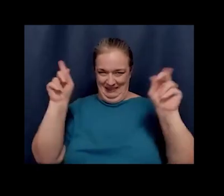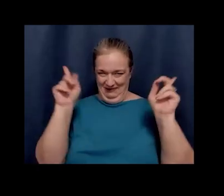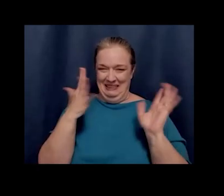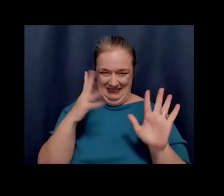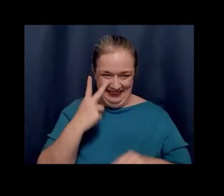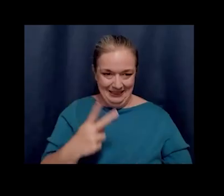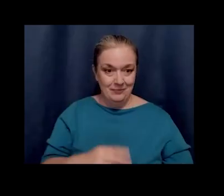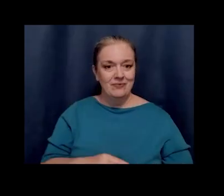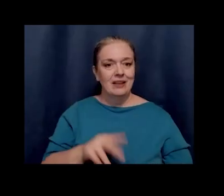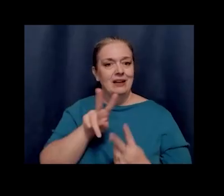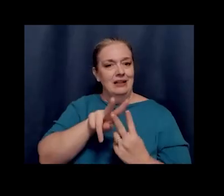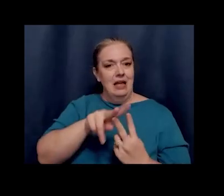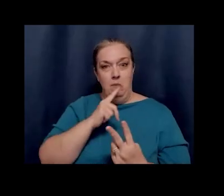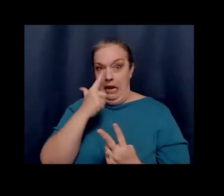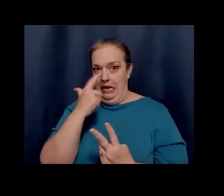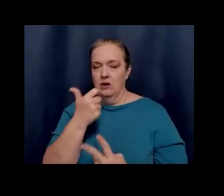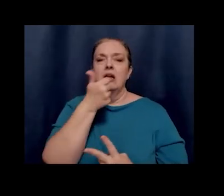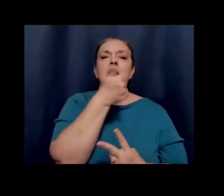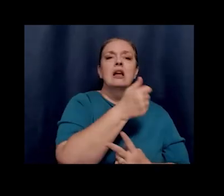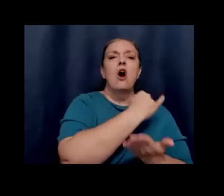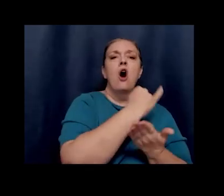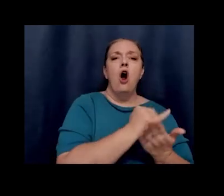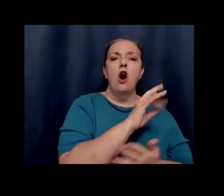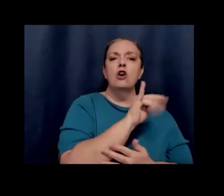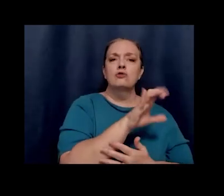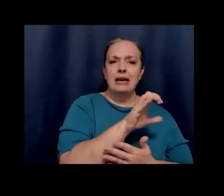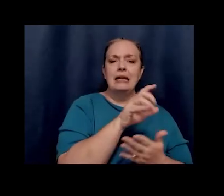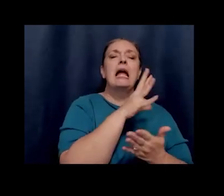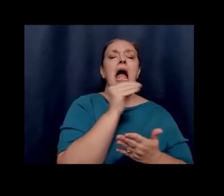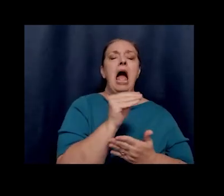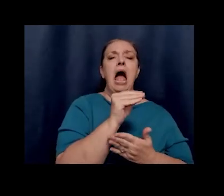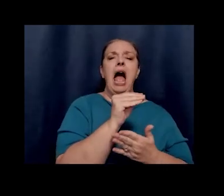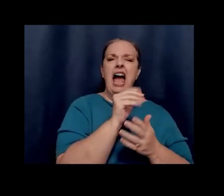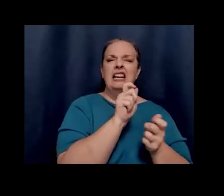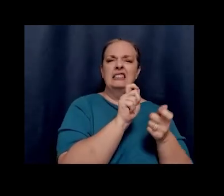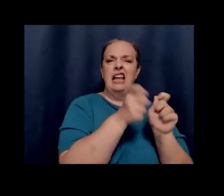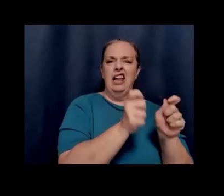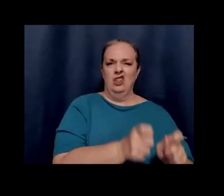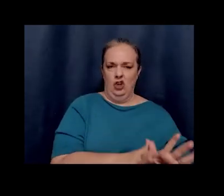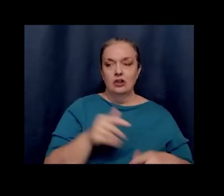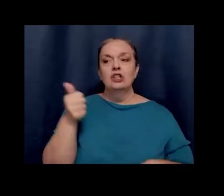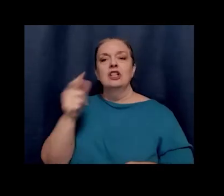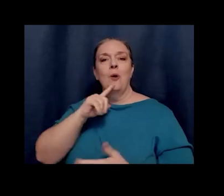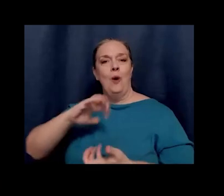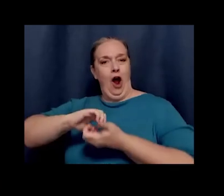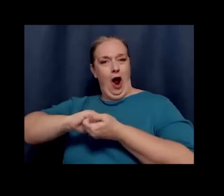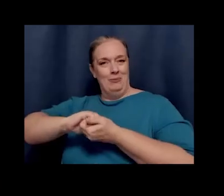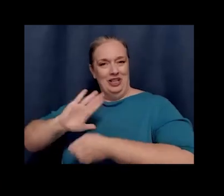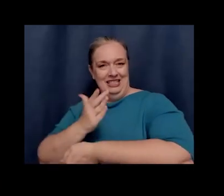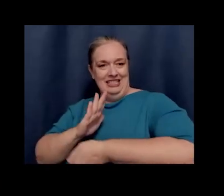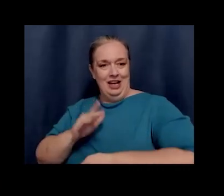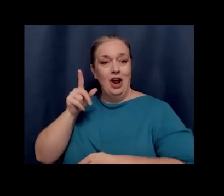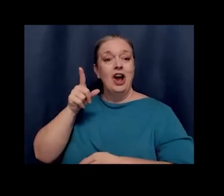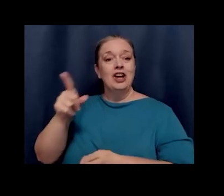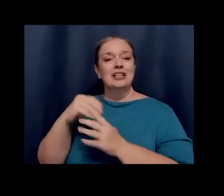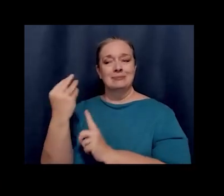really interesting couple. He was an art critic and editor, and she was also an opera singer. Here she is in publicity shots for the City Opera